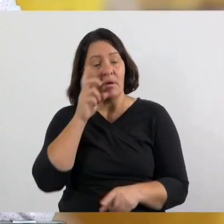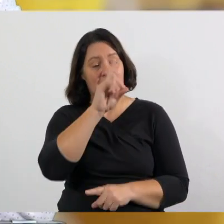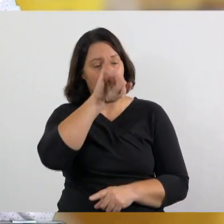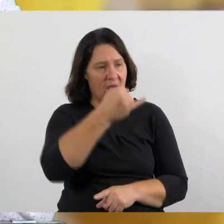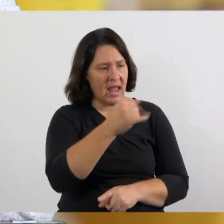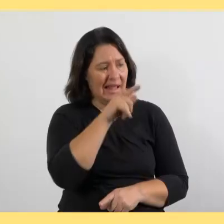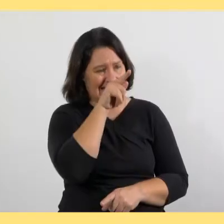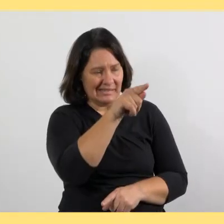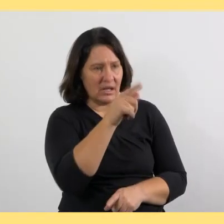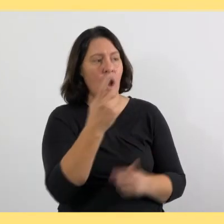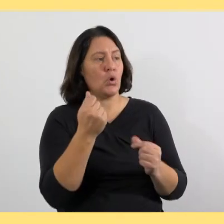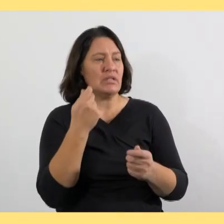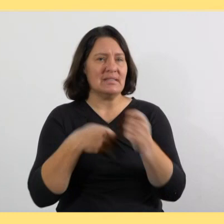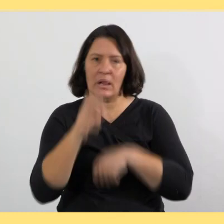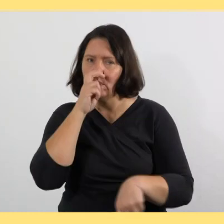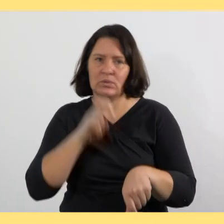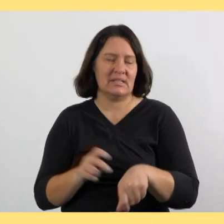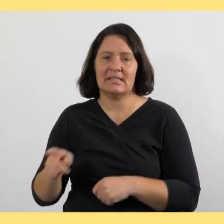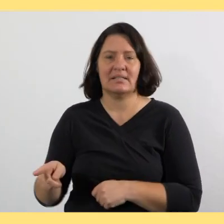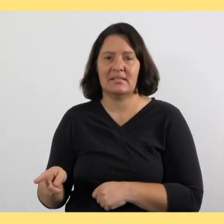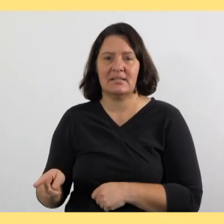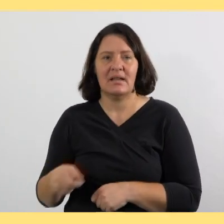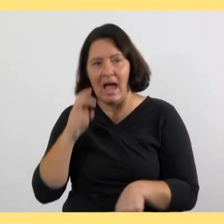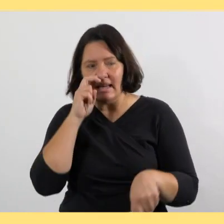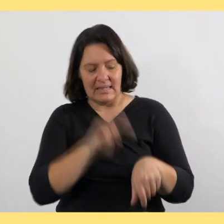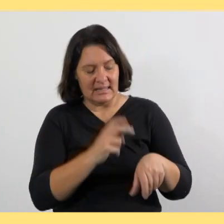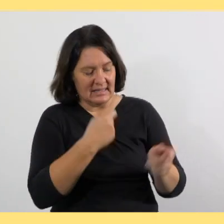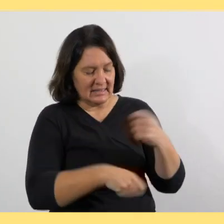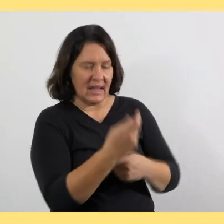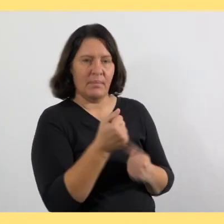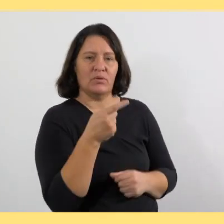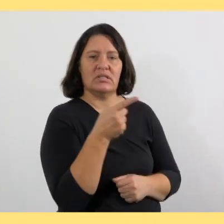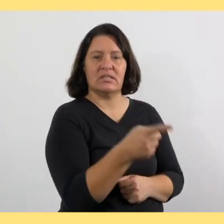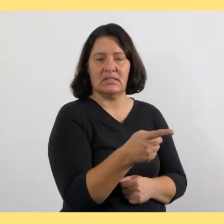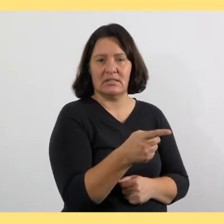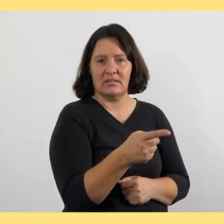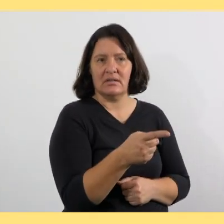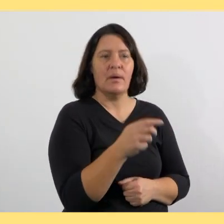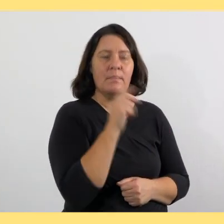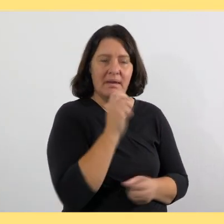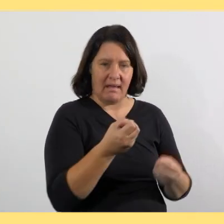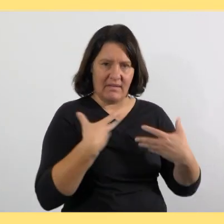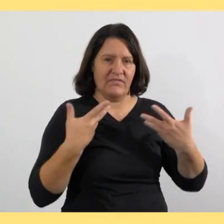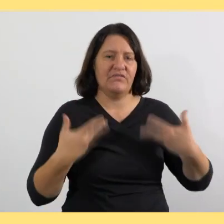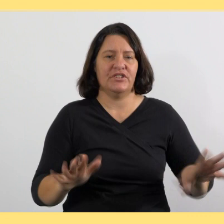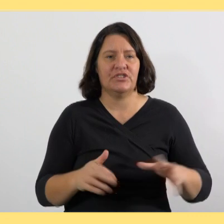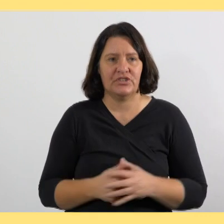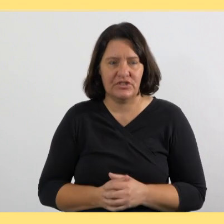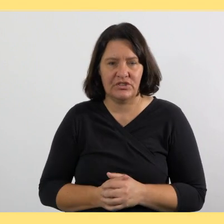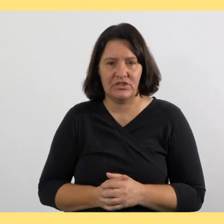my DJ, I do not need the cost of sales. I need the sales amount, and in this case, it's already